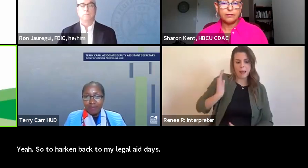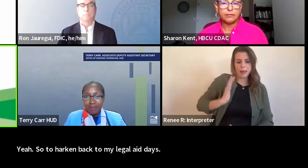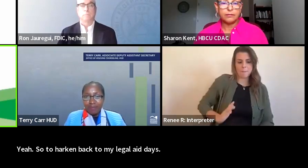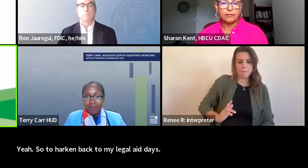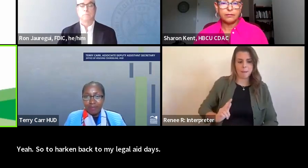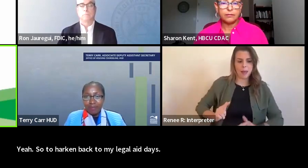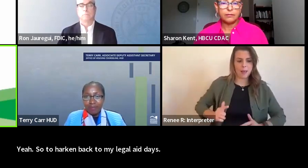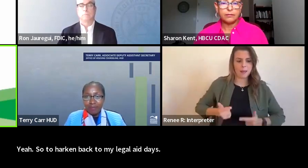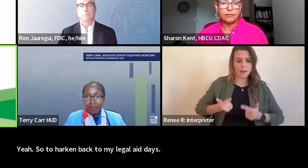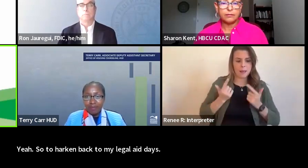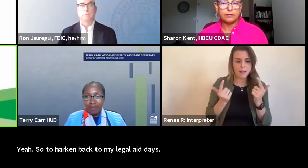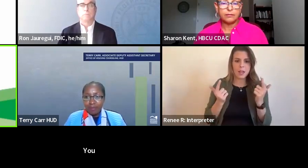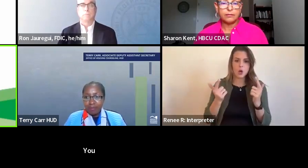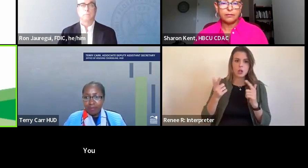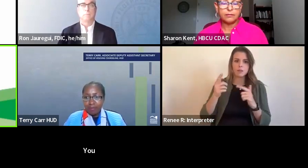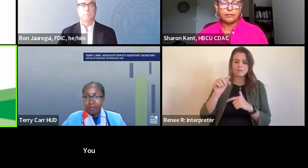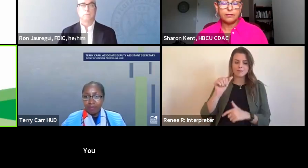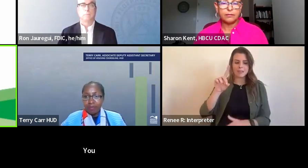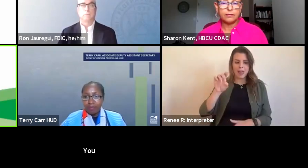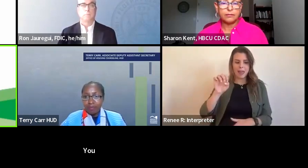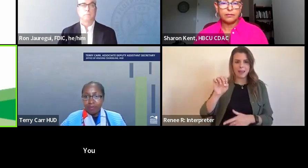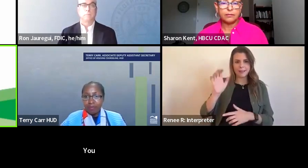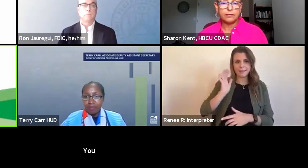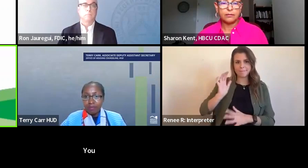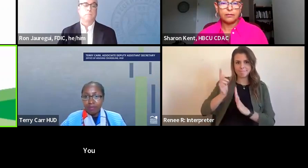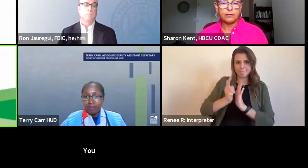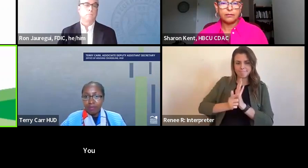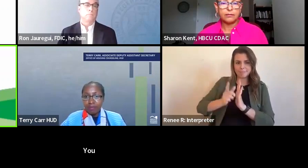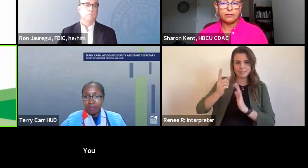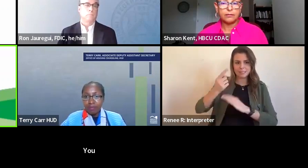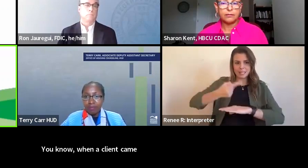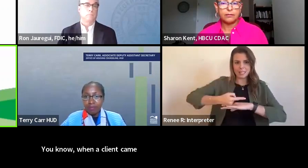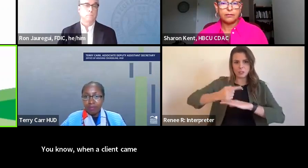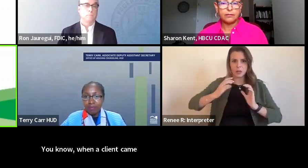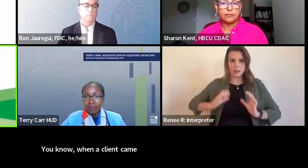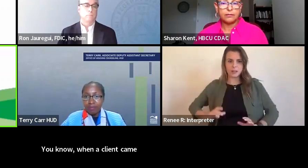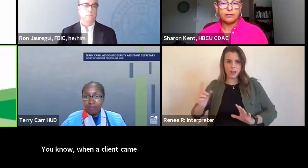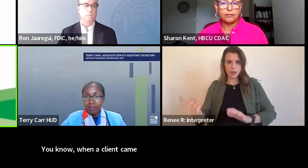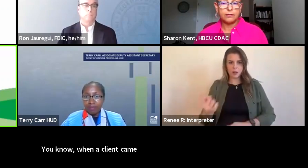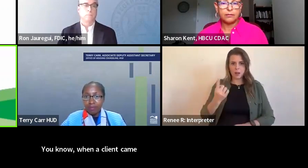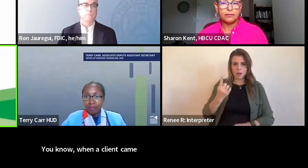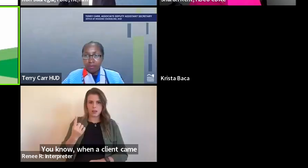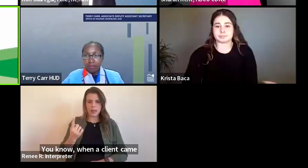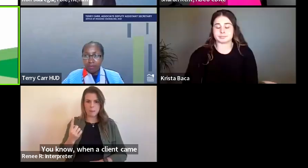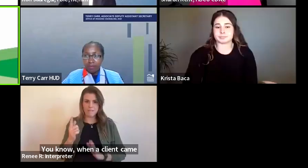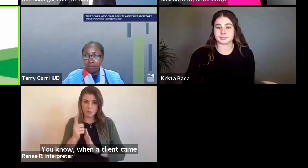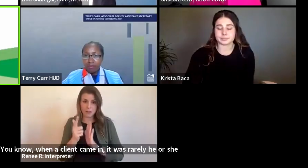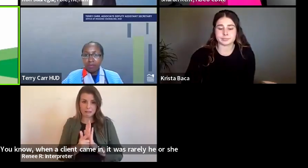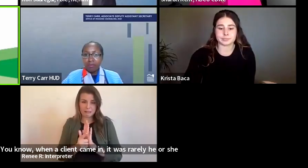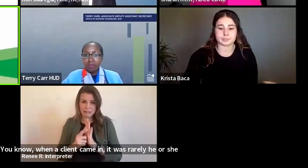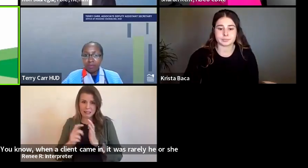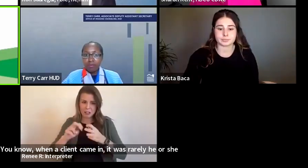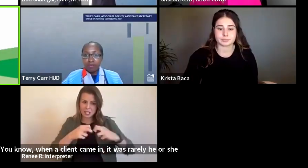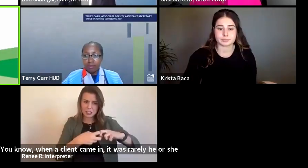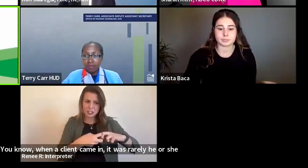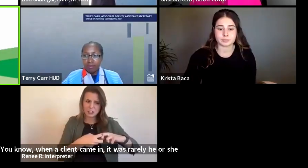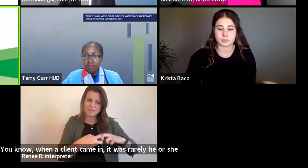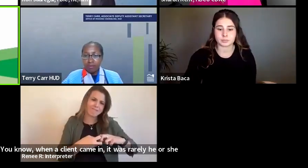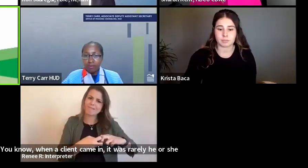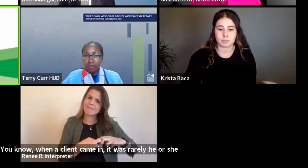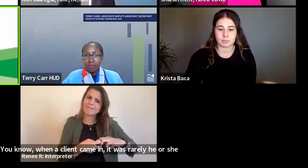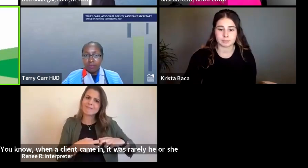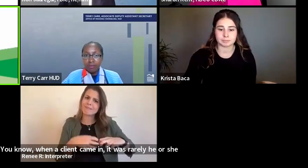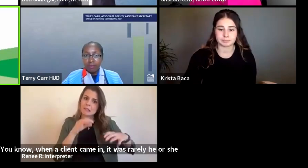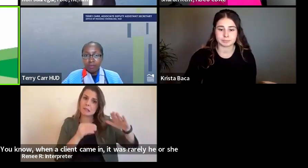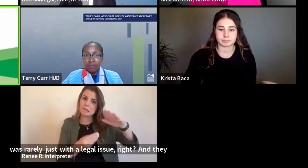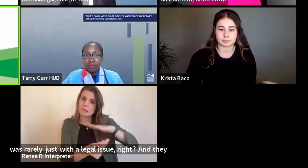when a client came in, he or she was rarely just with a legal issue, right? And they would drop clues along the way. You